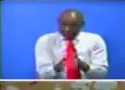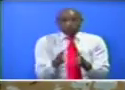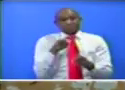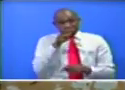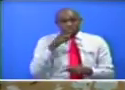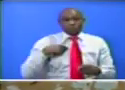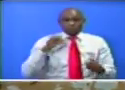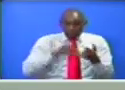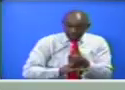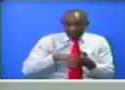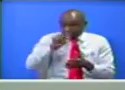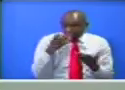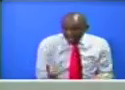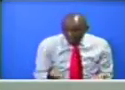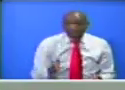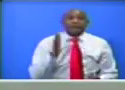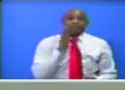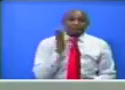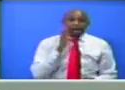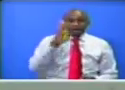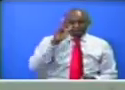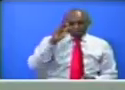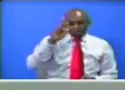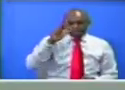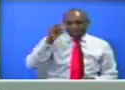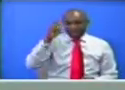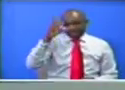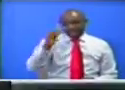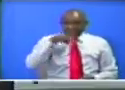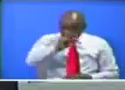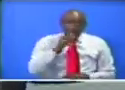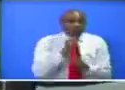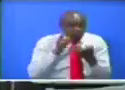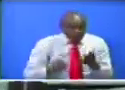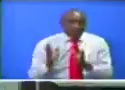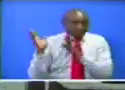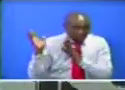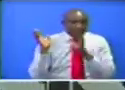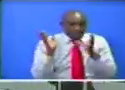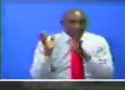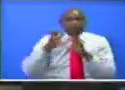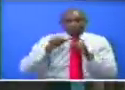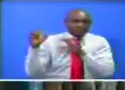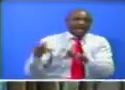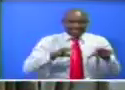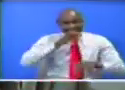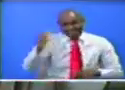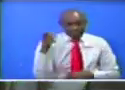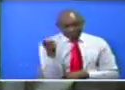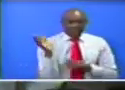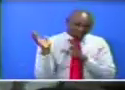wife, fondly referred to as Mama Brenda, are bringing in today's groceries supply from Marikiti Market.